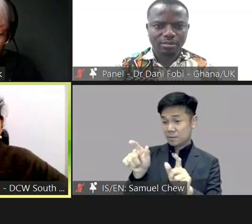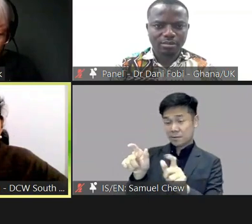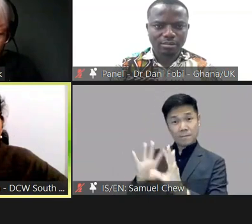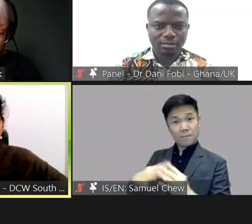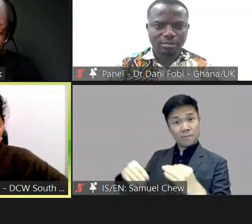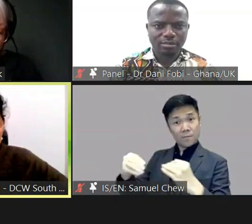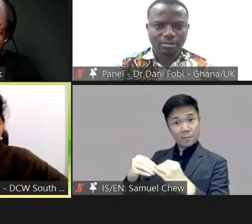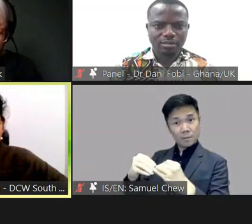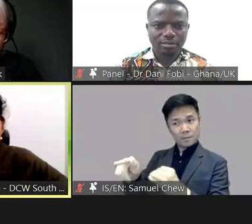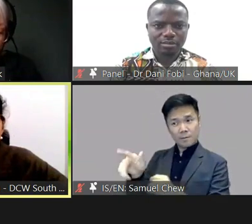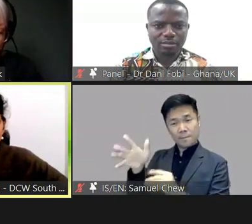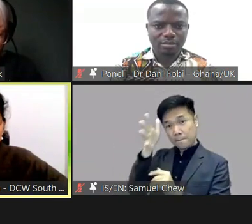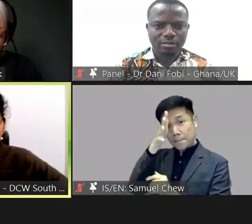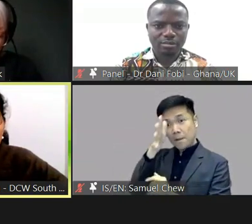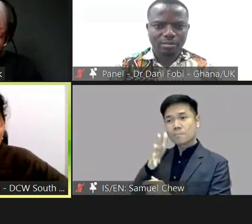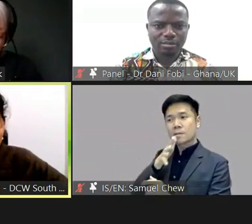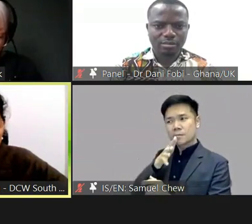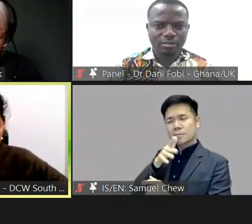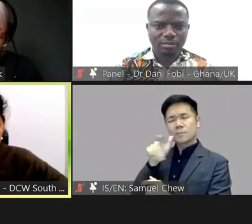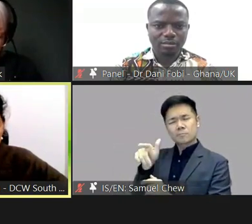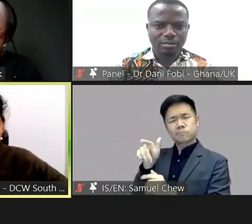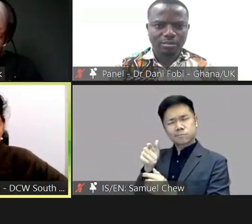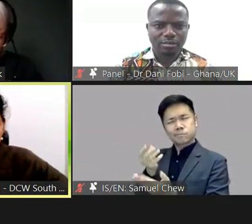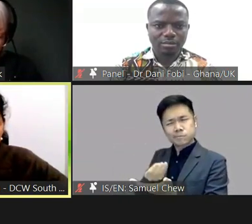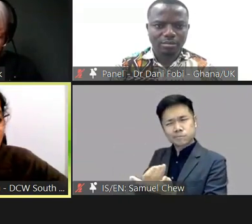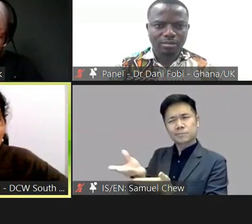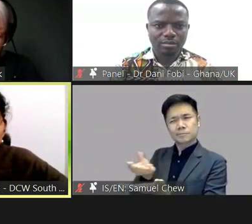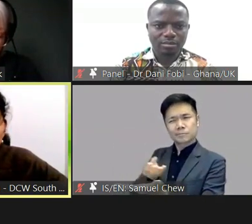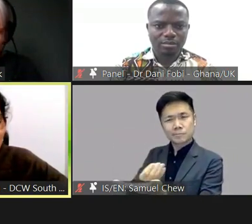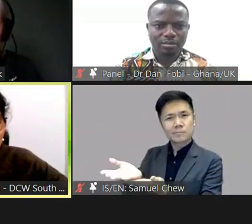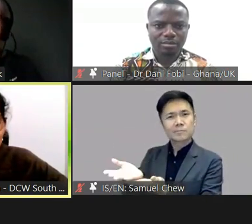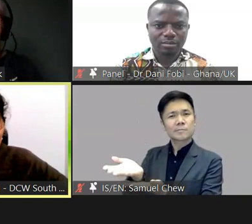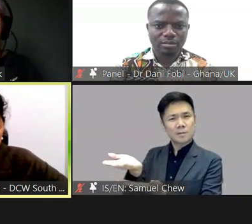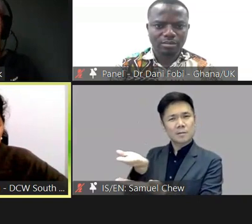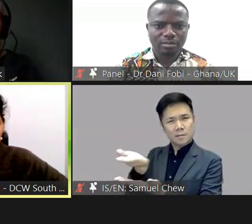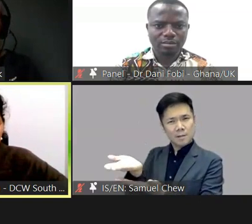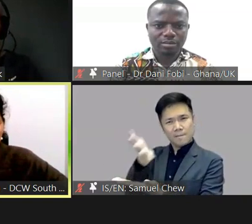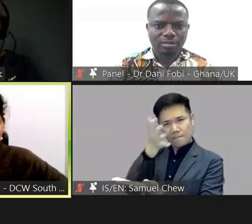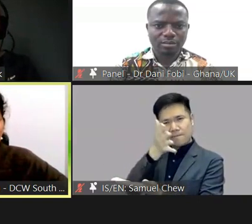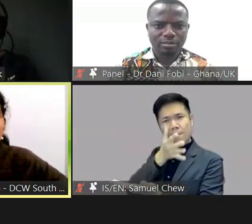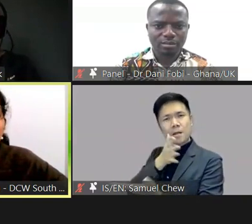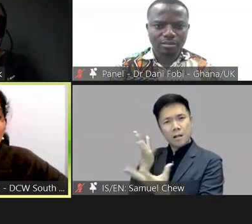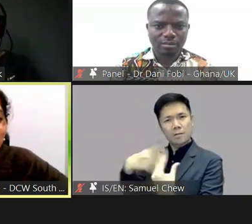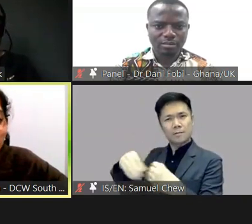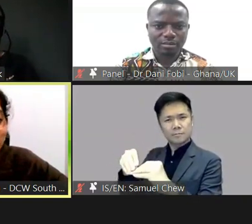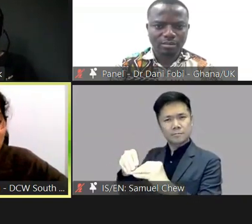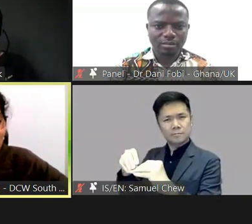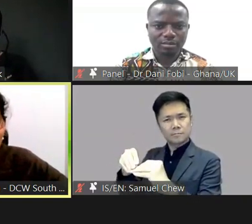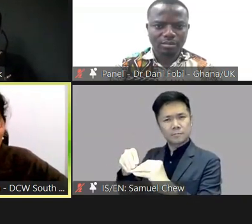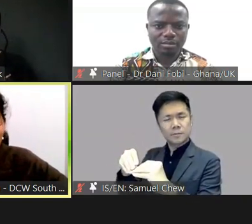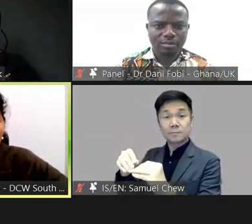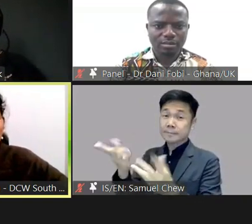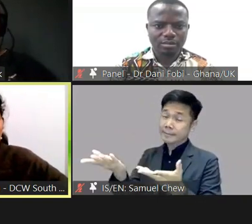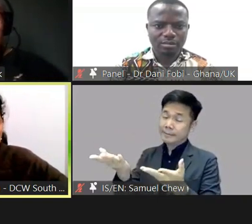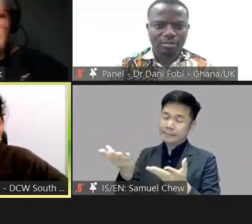definitely, to get over that barrier of not knowing what to do first, and then slowly